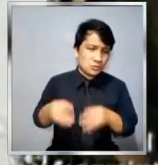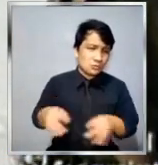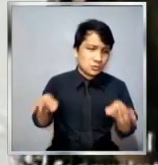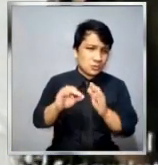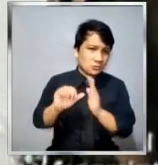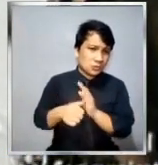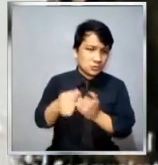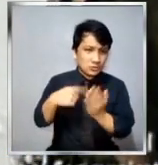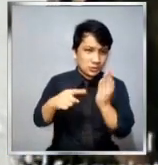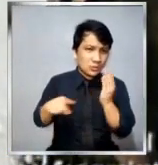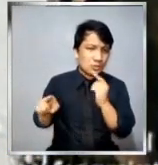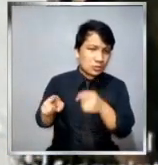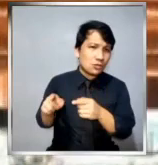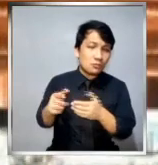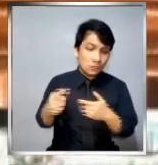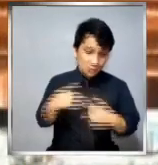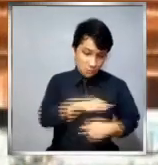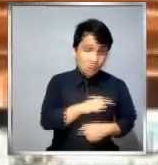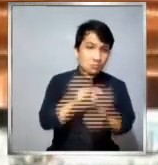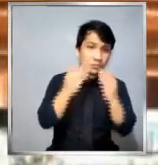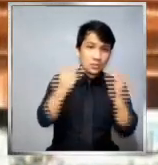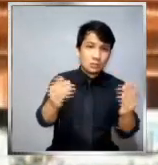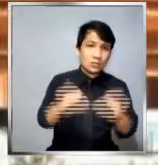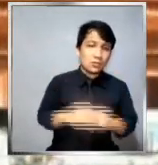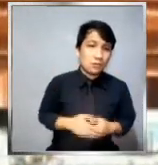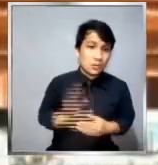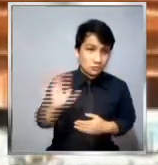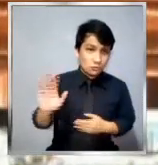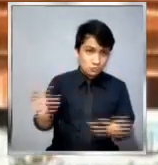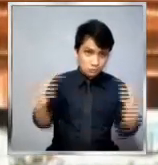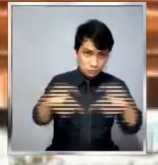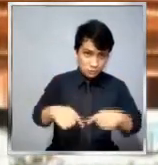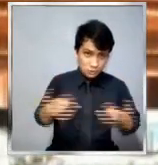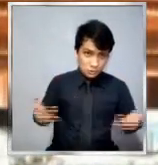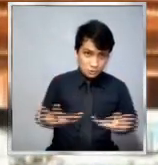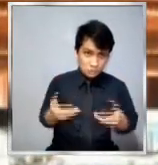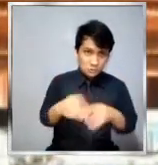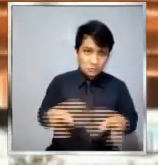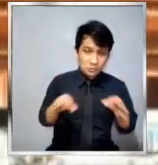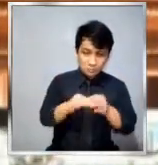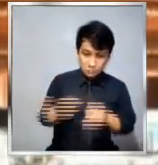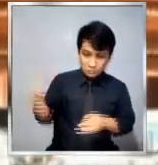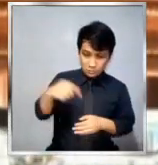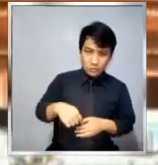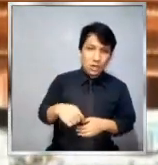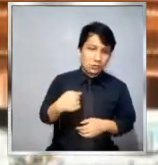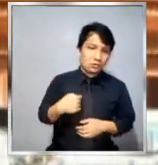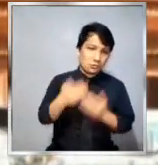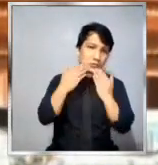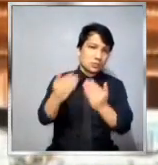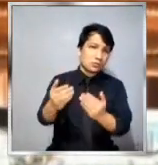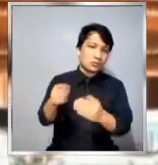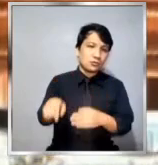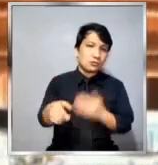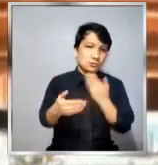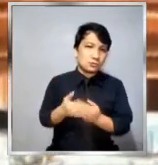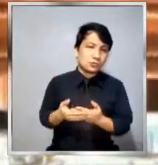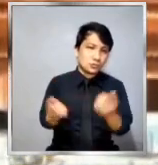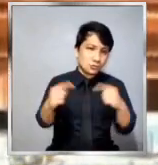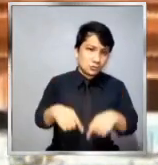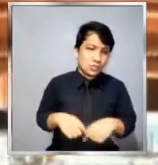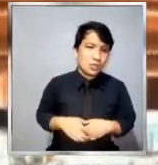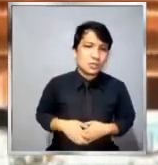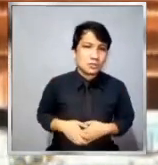Pasalamat kami. Just your presence here is just as good as anybody else